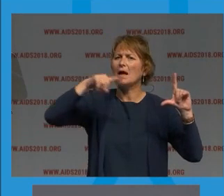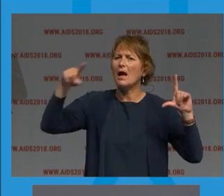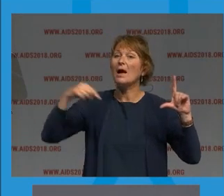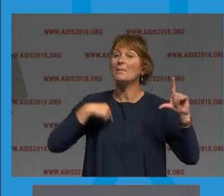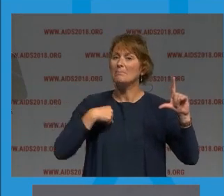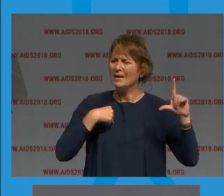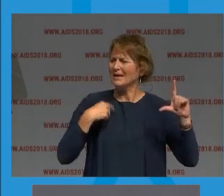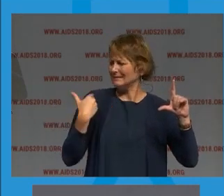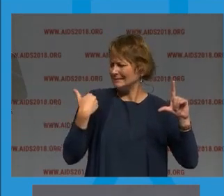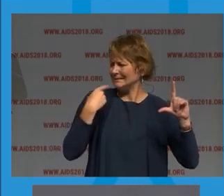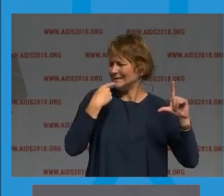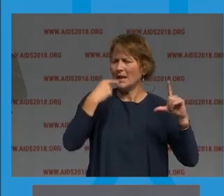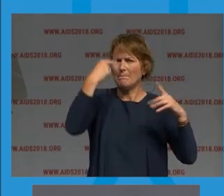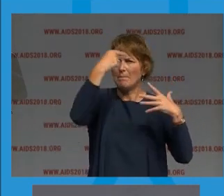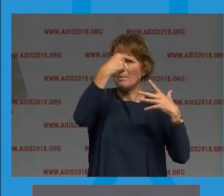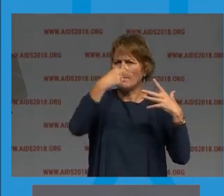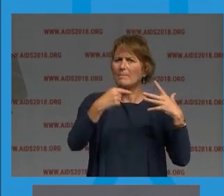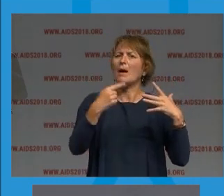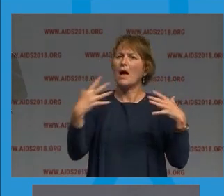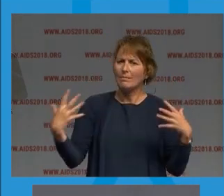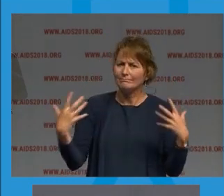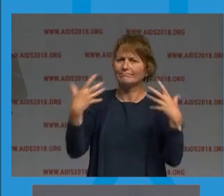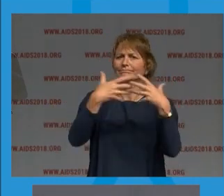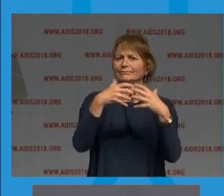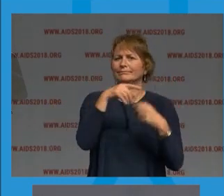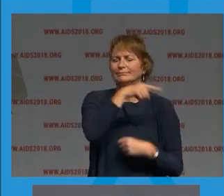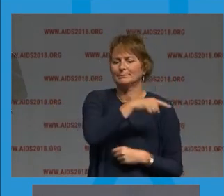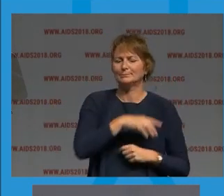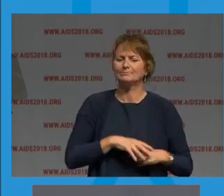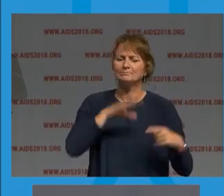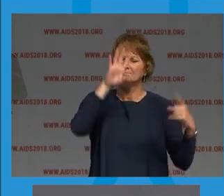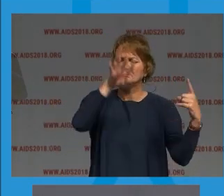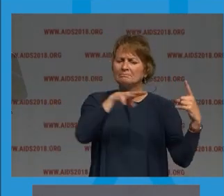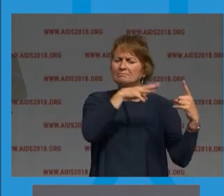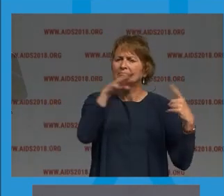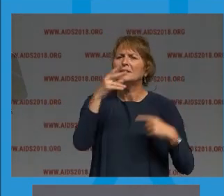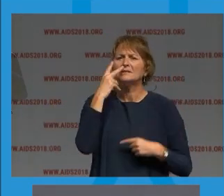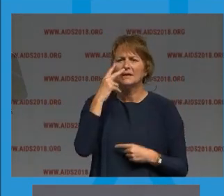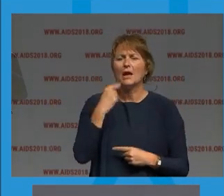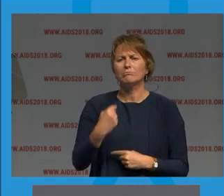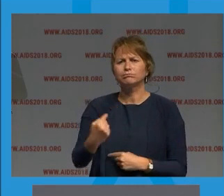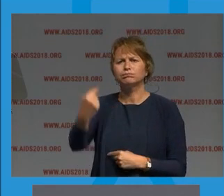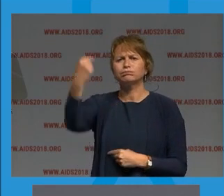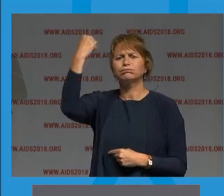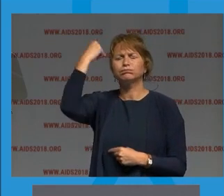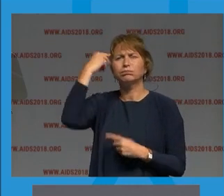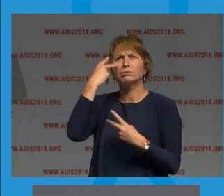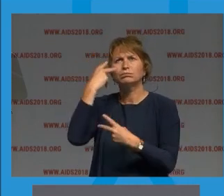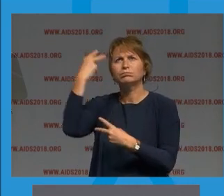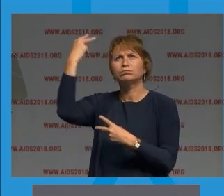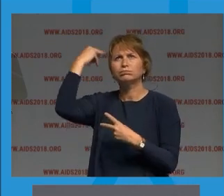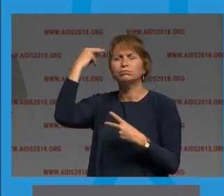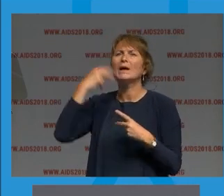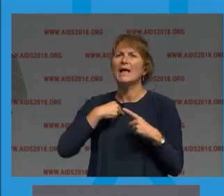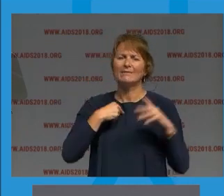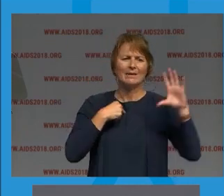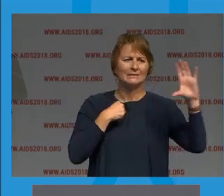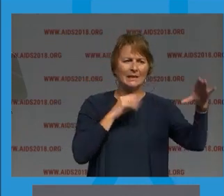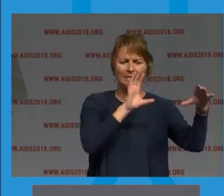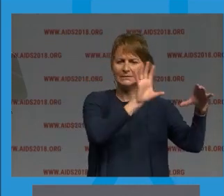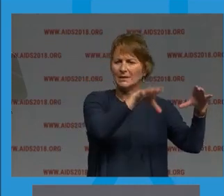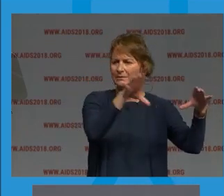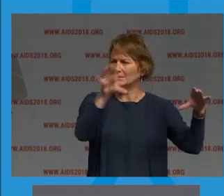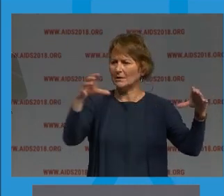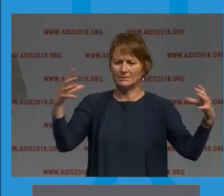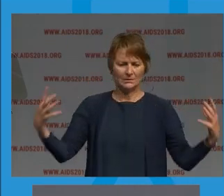I just shared with you. The table here shows the results of a retrospective cross-sectional analysis of routinely collected